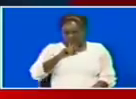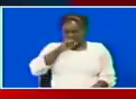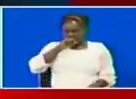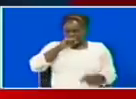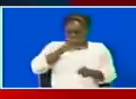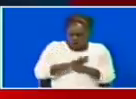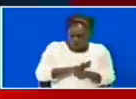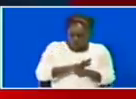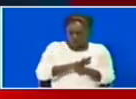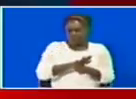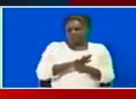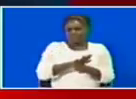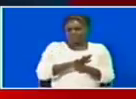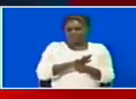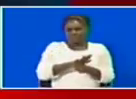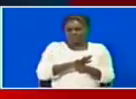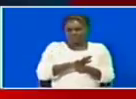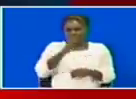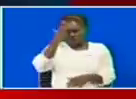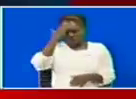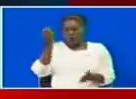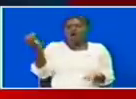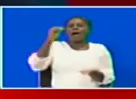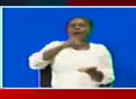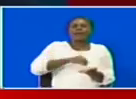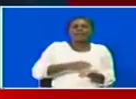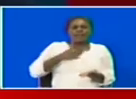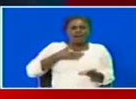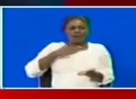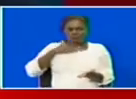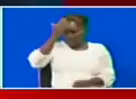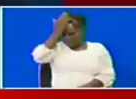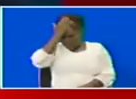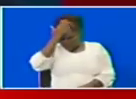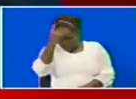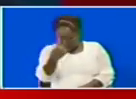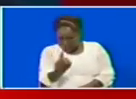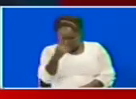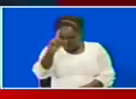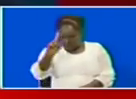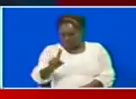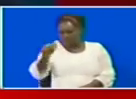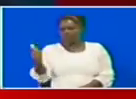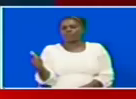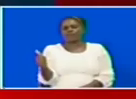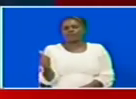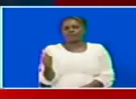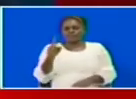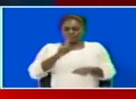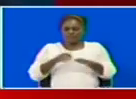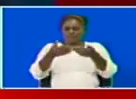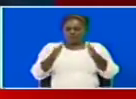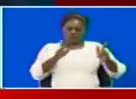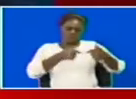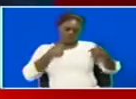our country we will ReDiscover our loyalty to each other when you open